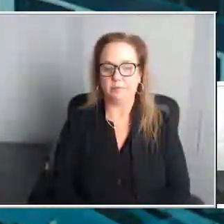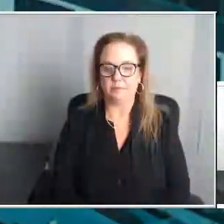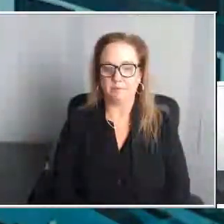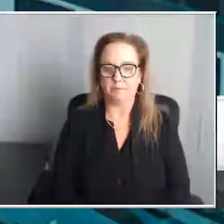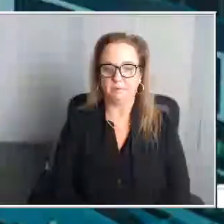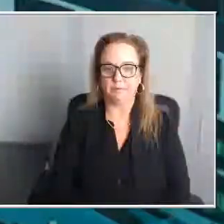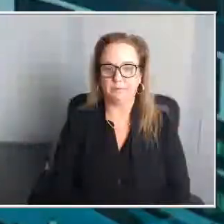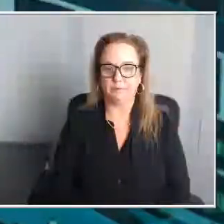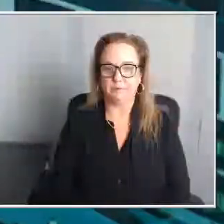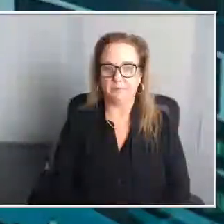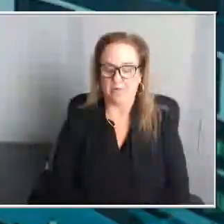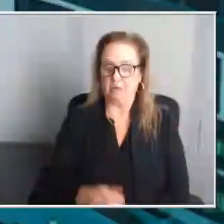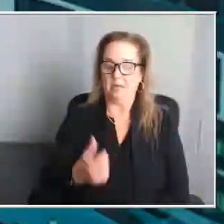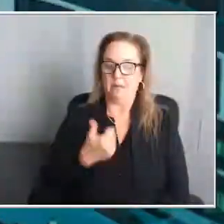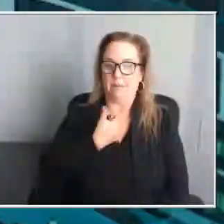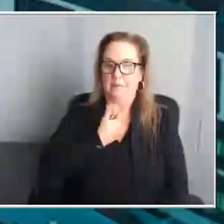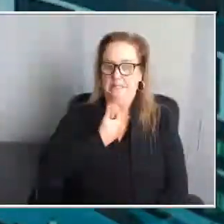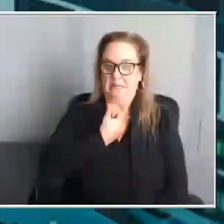Like I